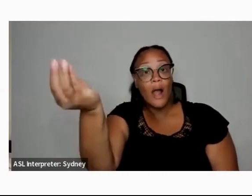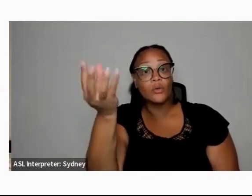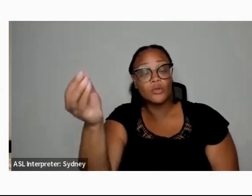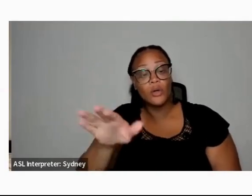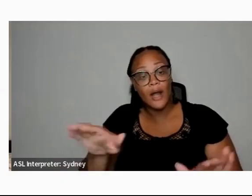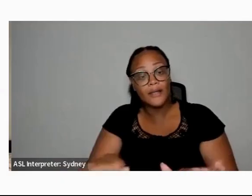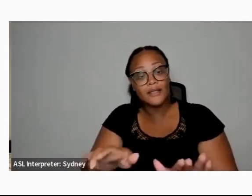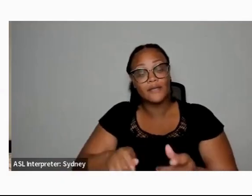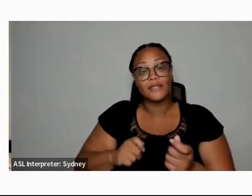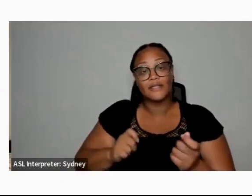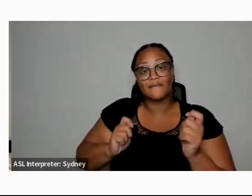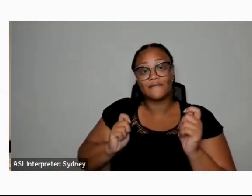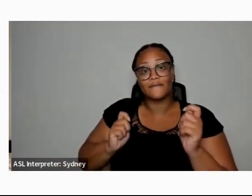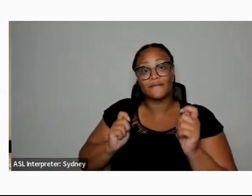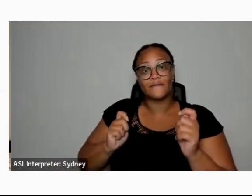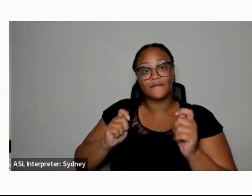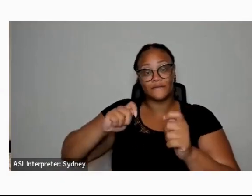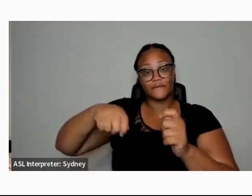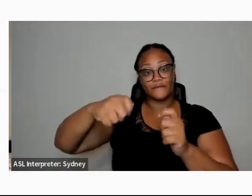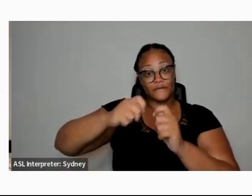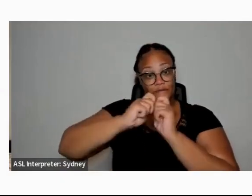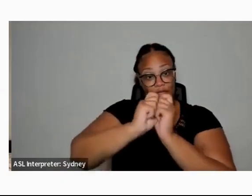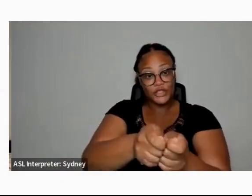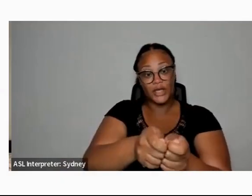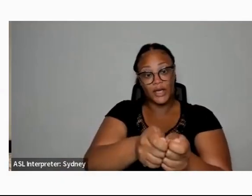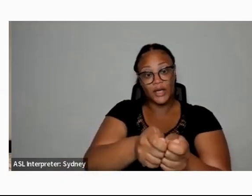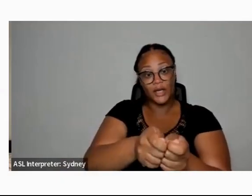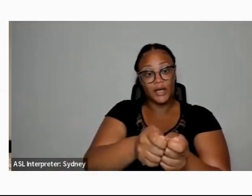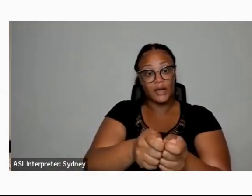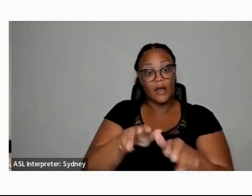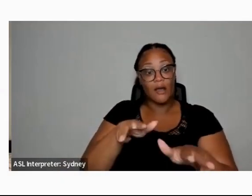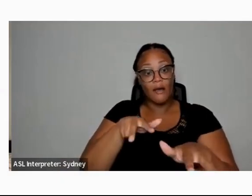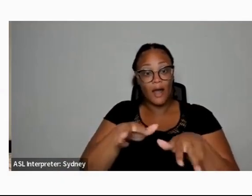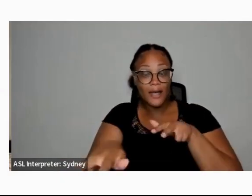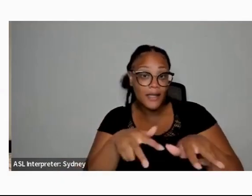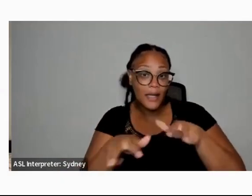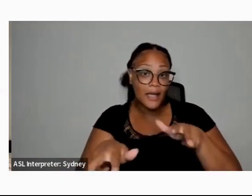or joining like a running or a walking club within the community.